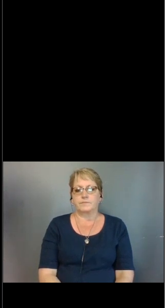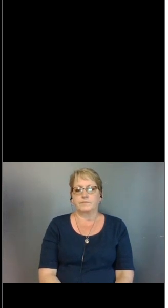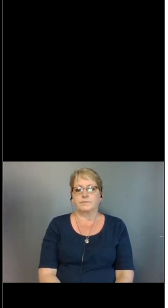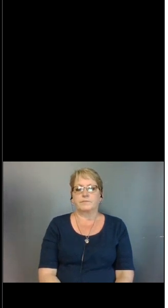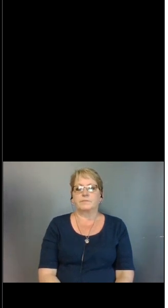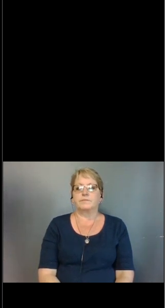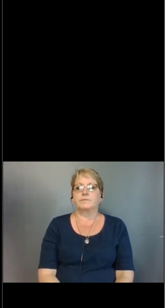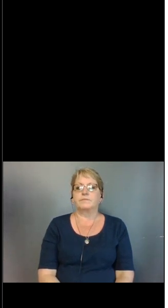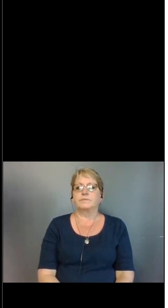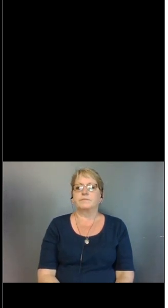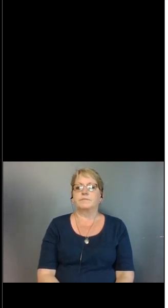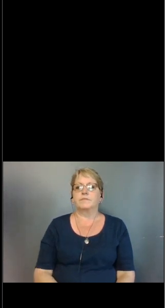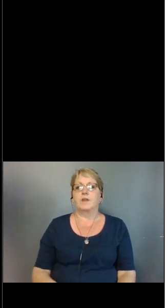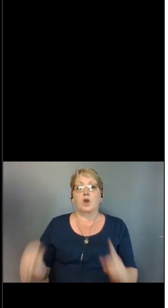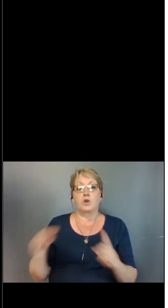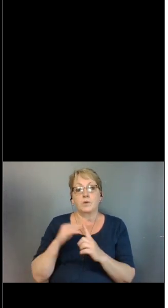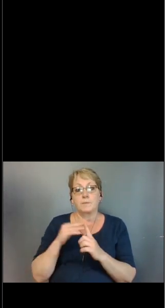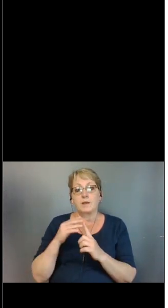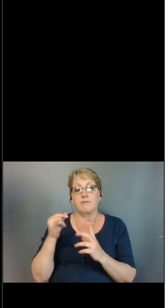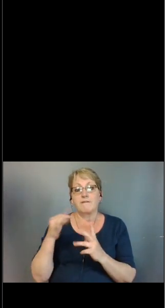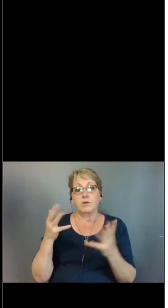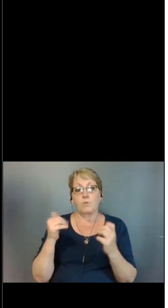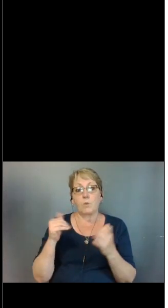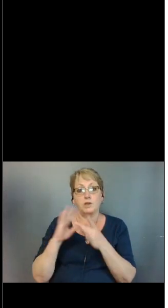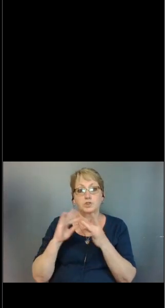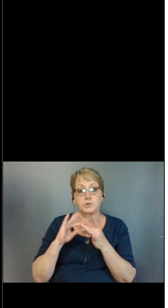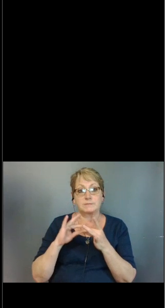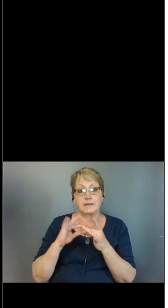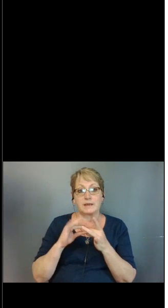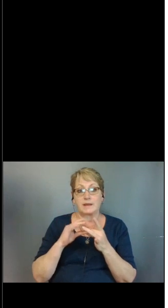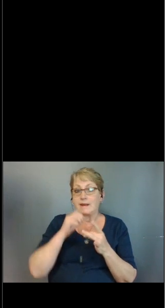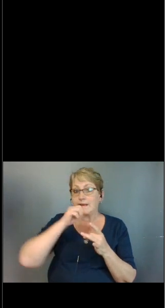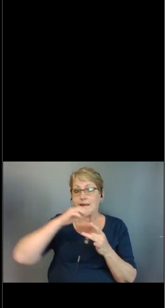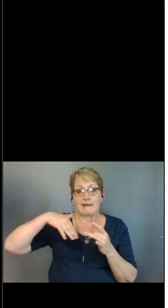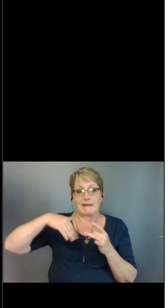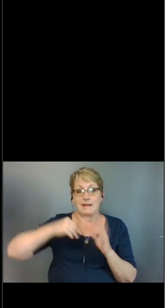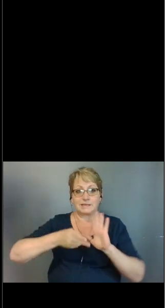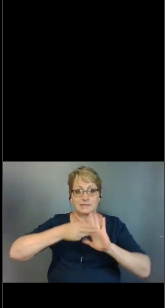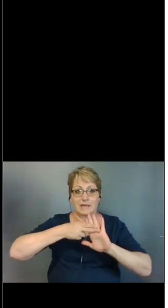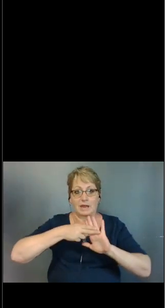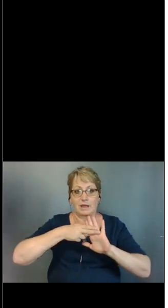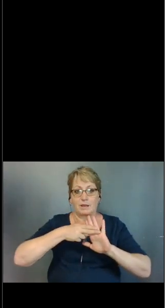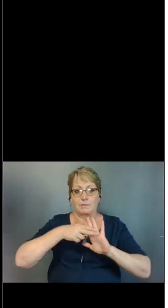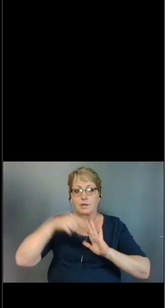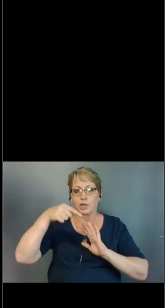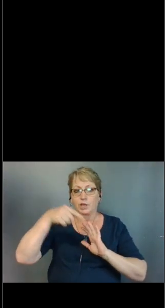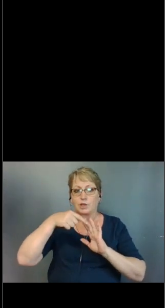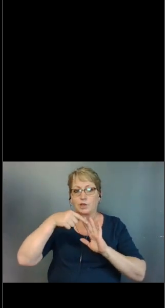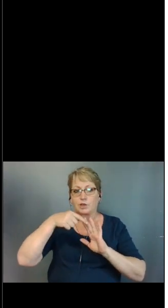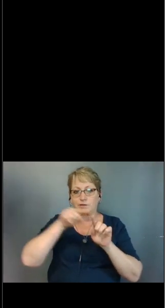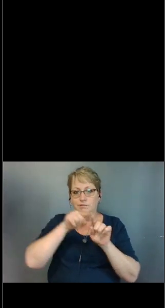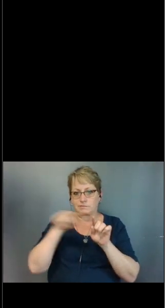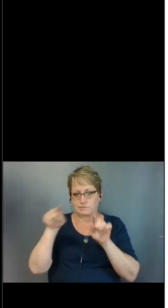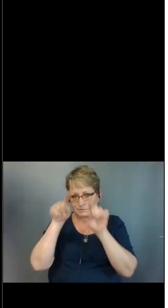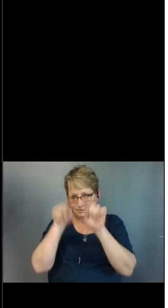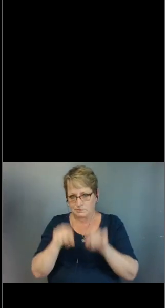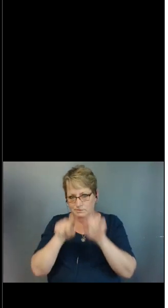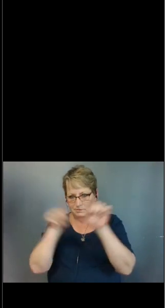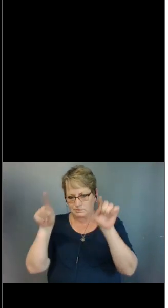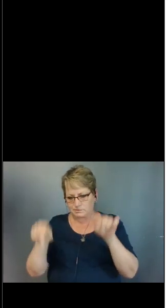And a reminder, if you would like to speak but have not yet signed up, please go to the Q&A section. And here we have a graphic that shows